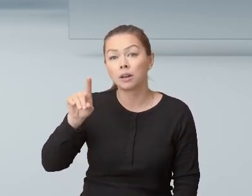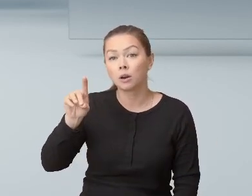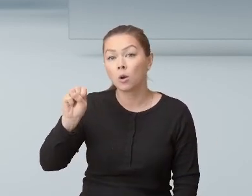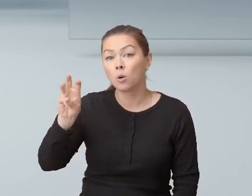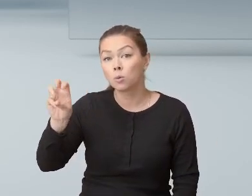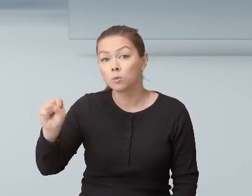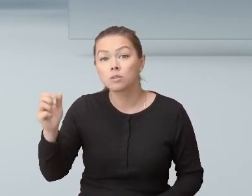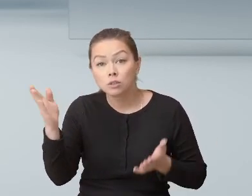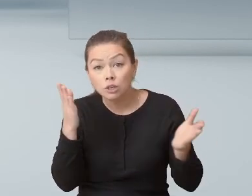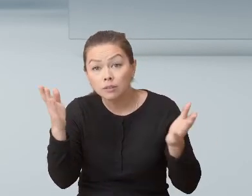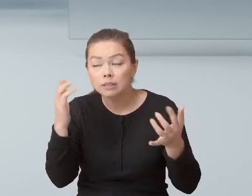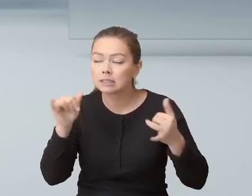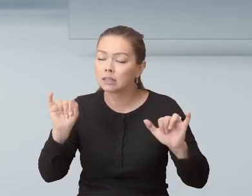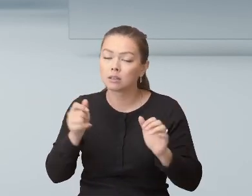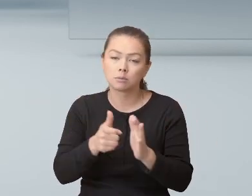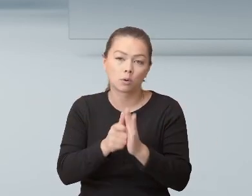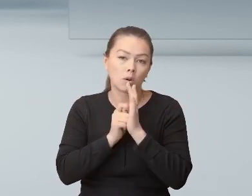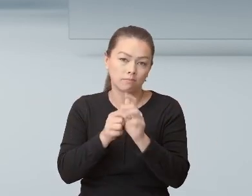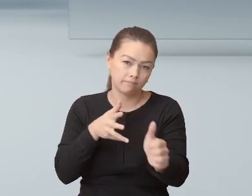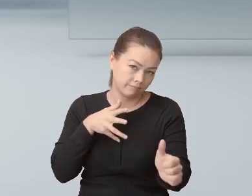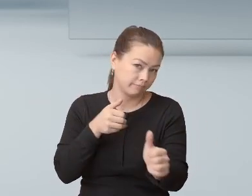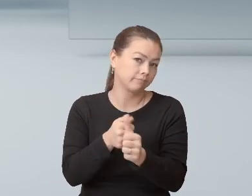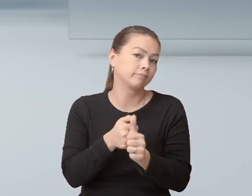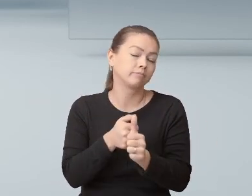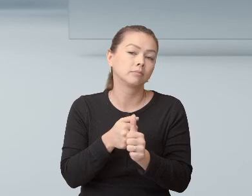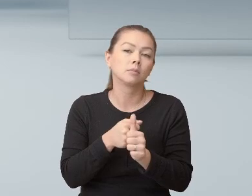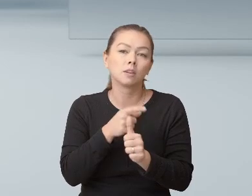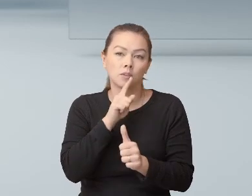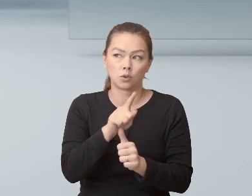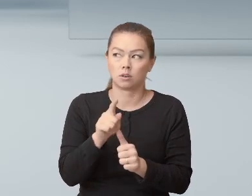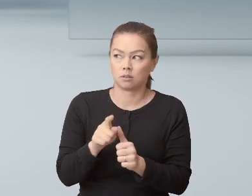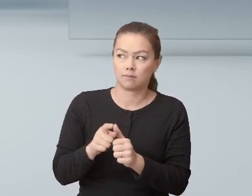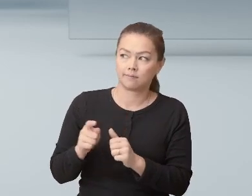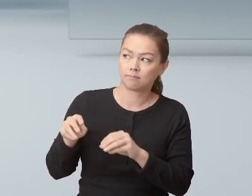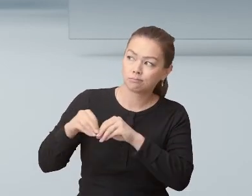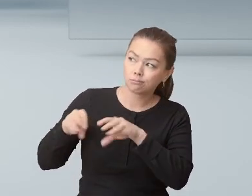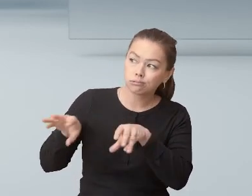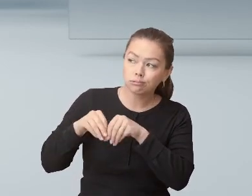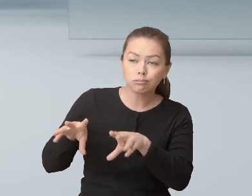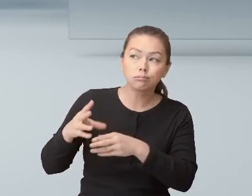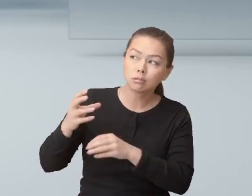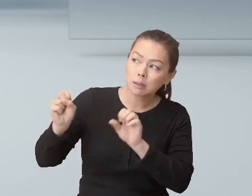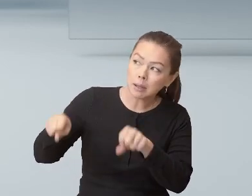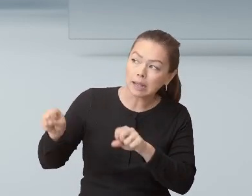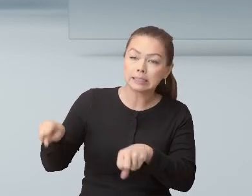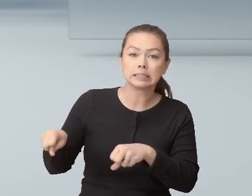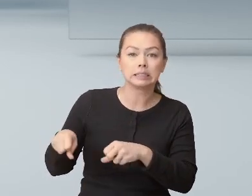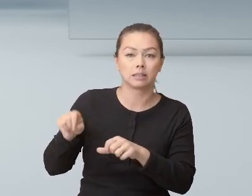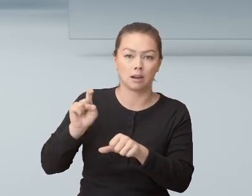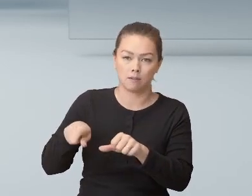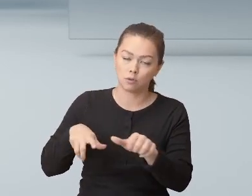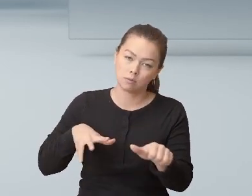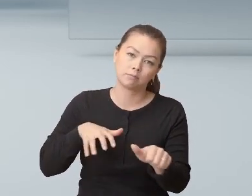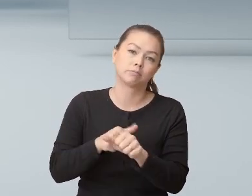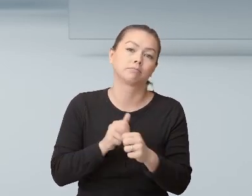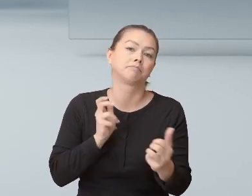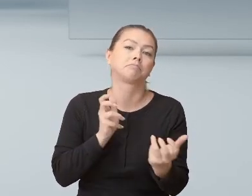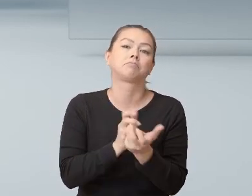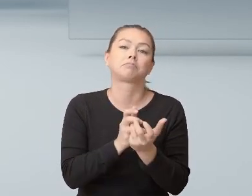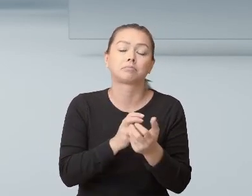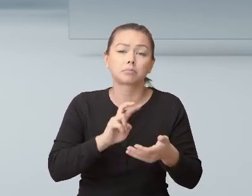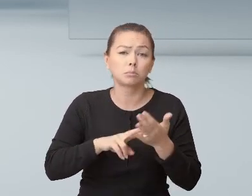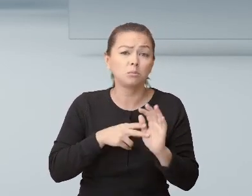releases, current capacity. And a lot of time that gets ignored, and that creates just as big of a risk of something failing, going